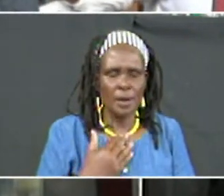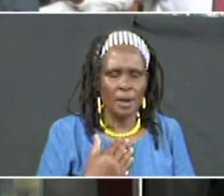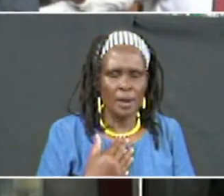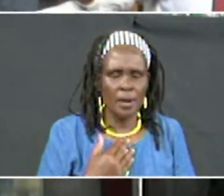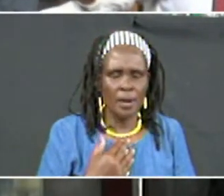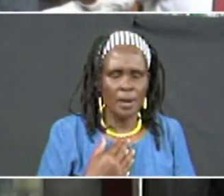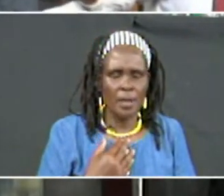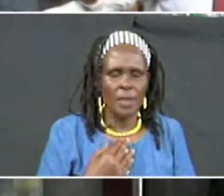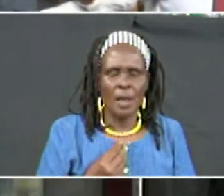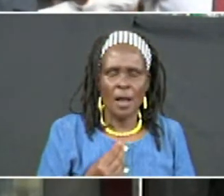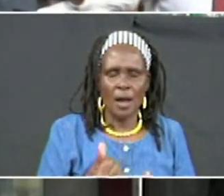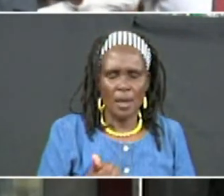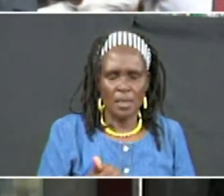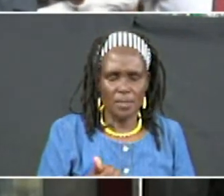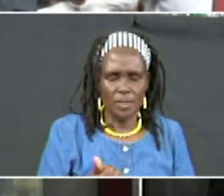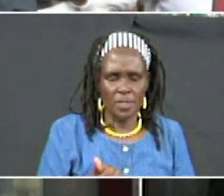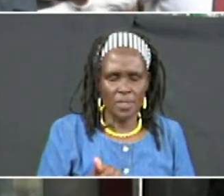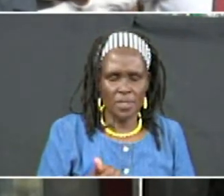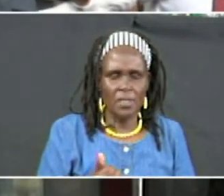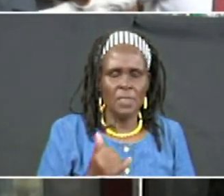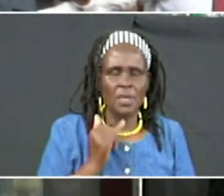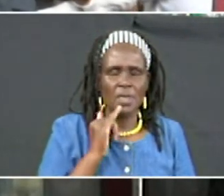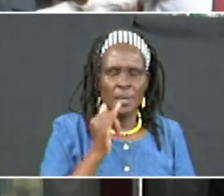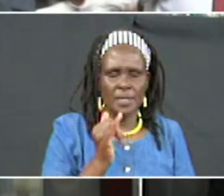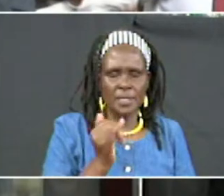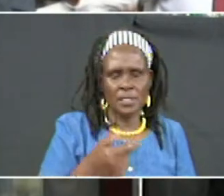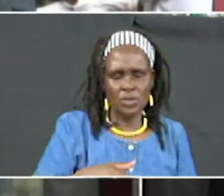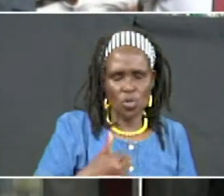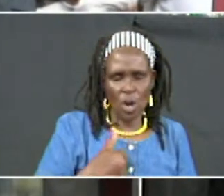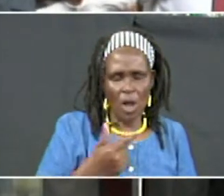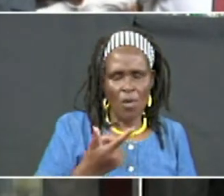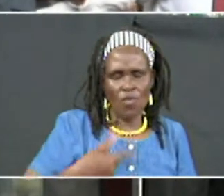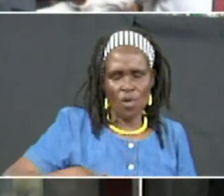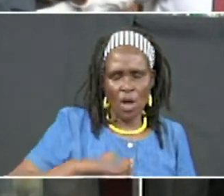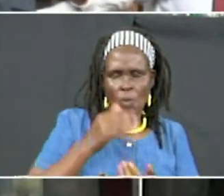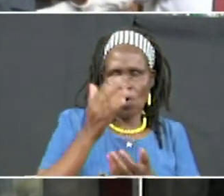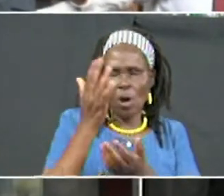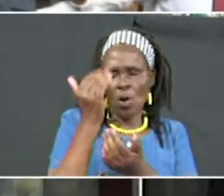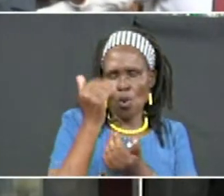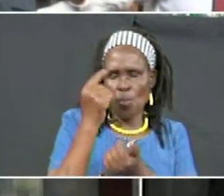ultimately is to have our hope only in you.